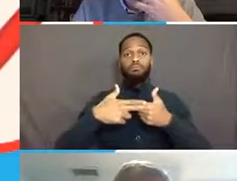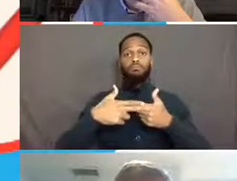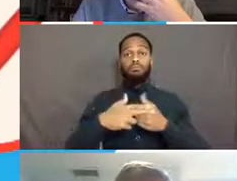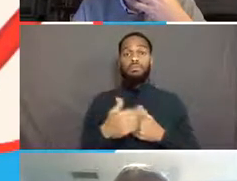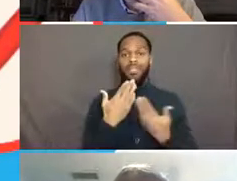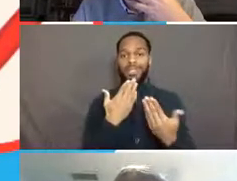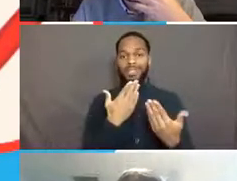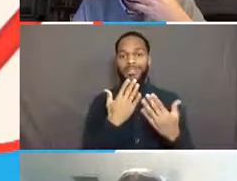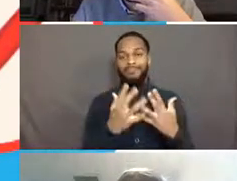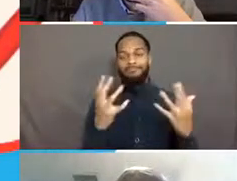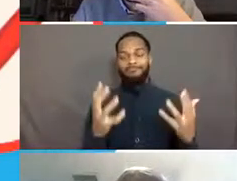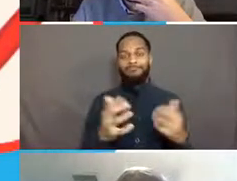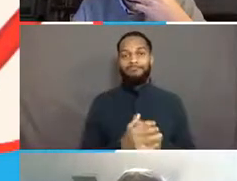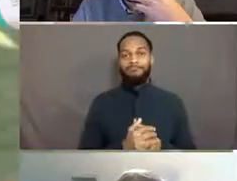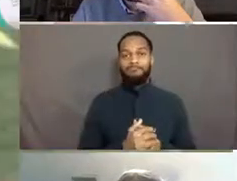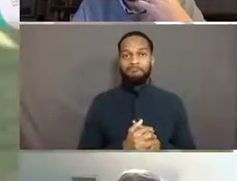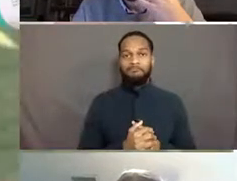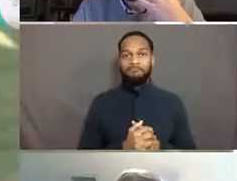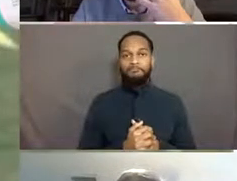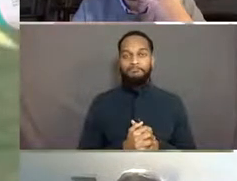much.